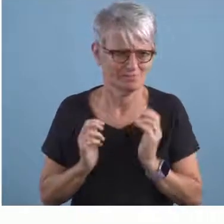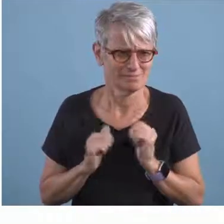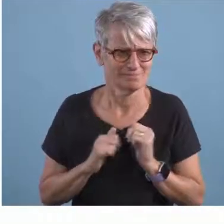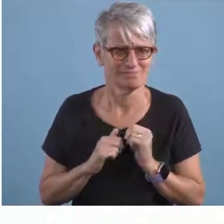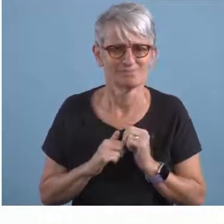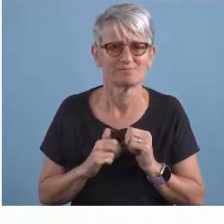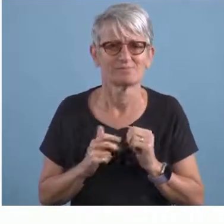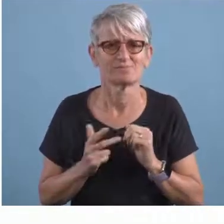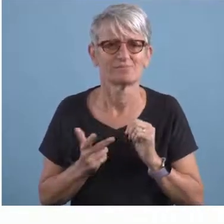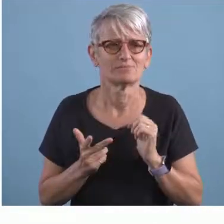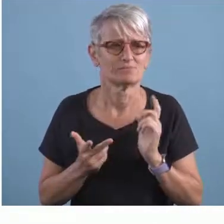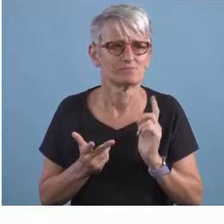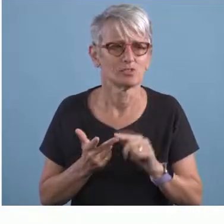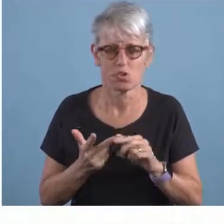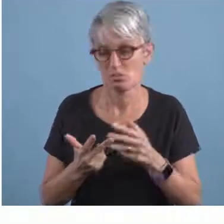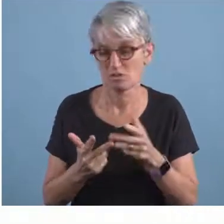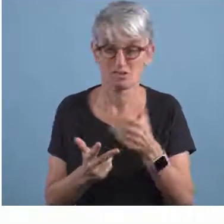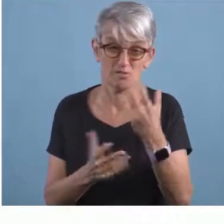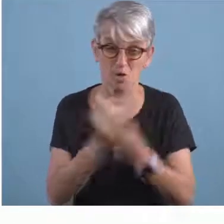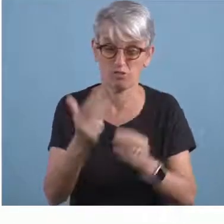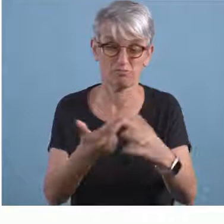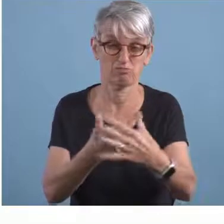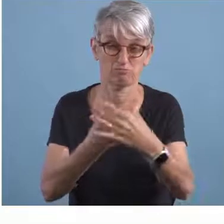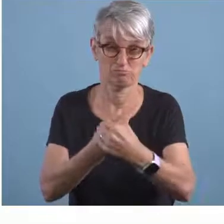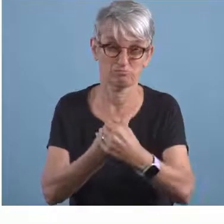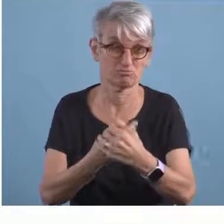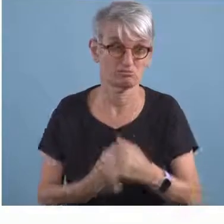starting? Or maybe a mixture of those two.